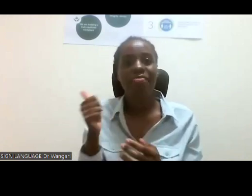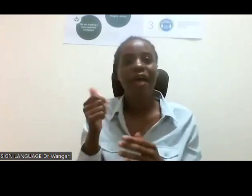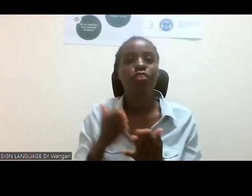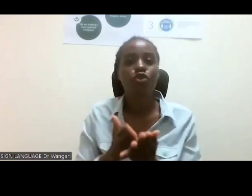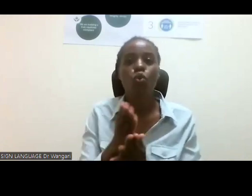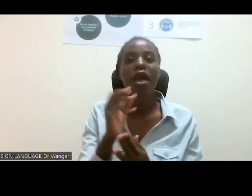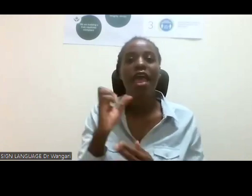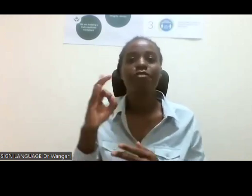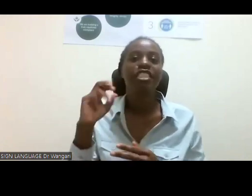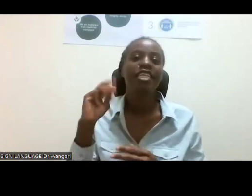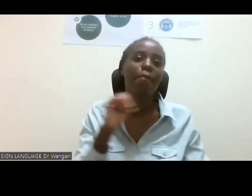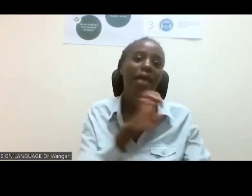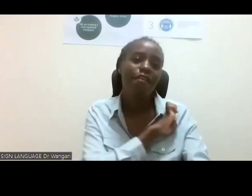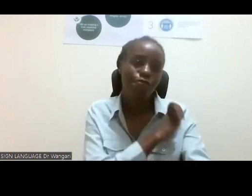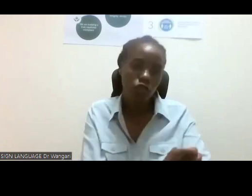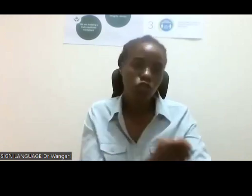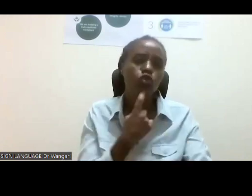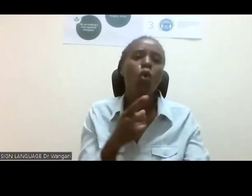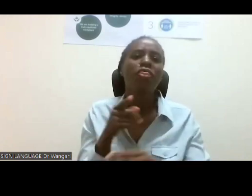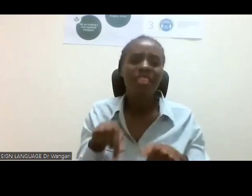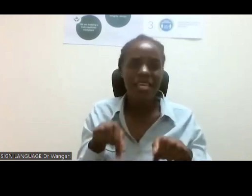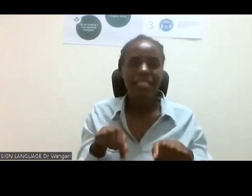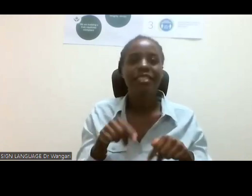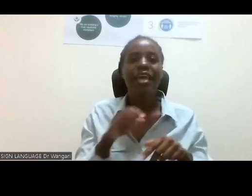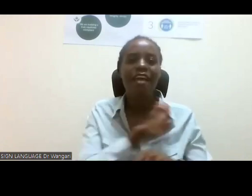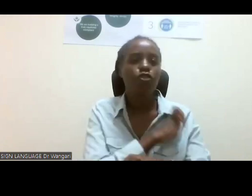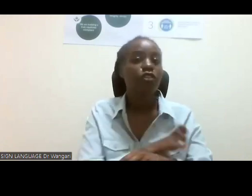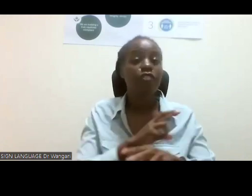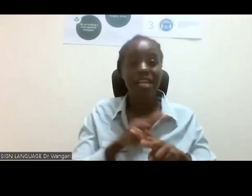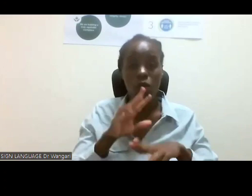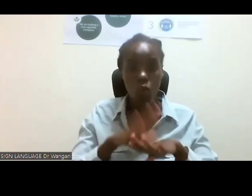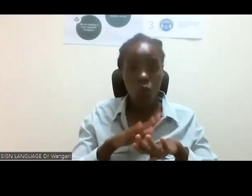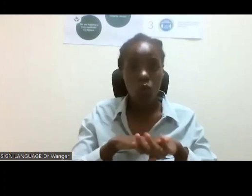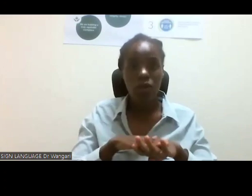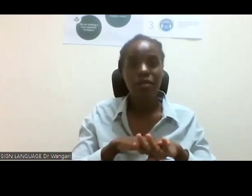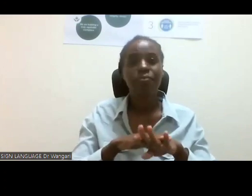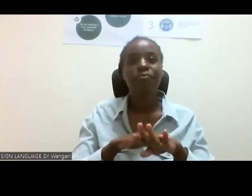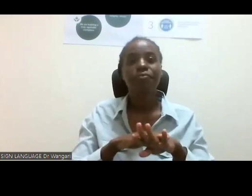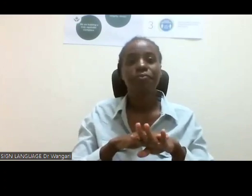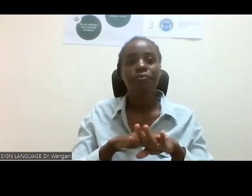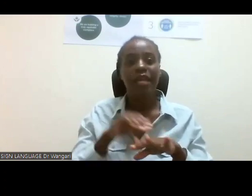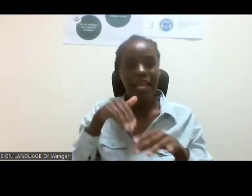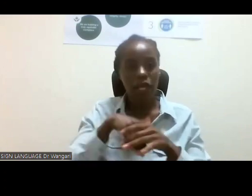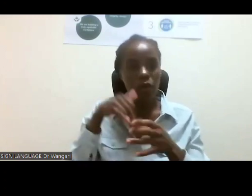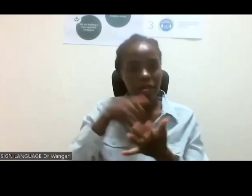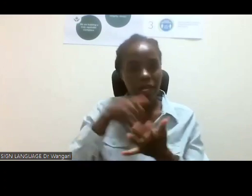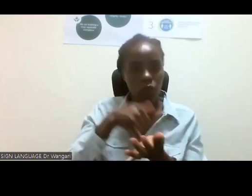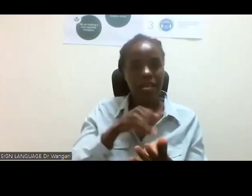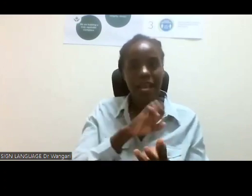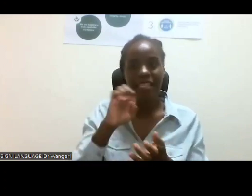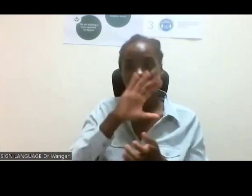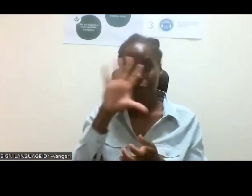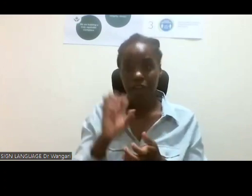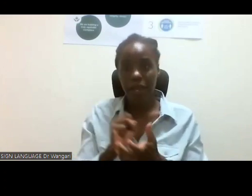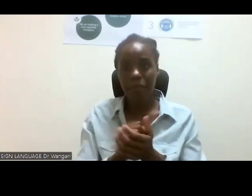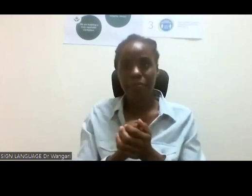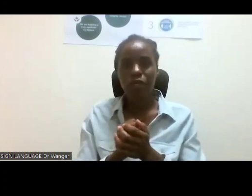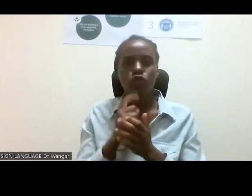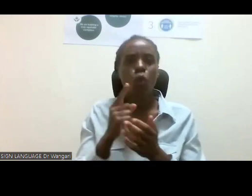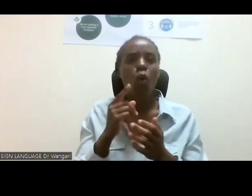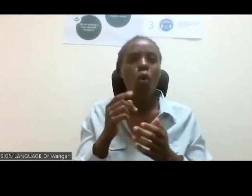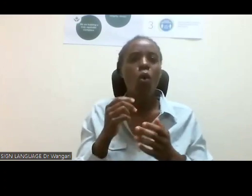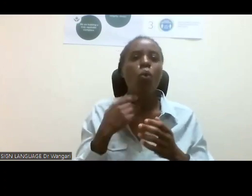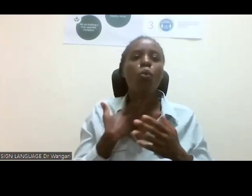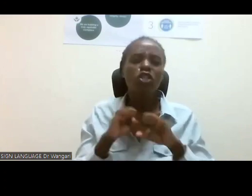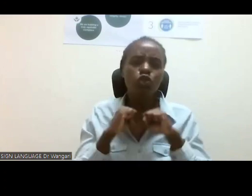board and the strategic direction to end FGM in Kenya. The vision of Anti-FGM Board Kenya is a society free from female genital